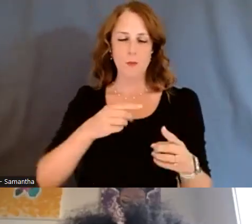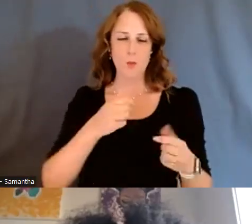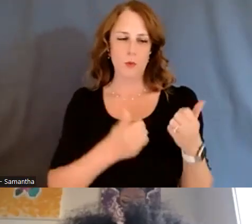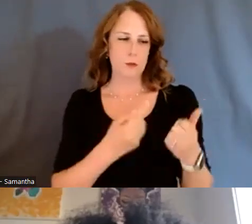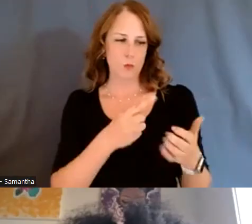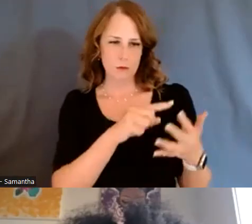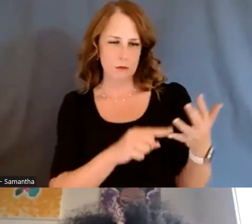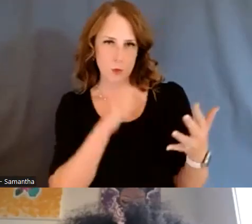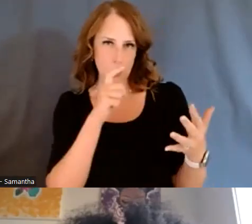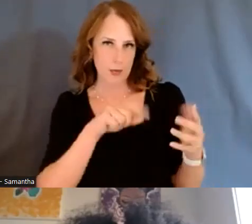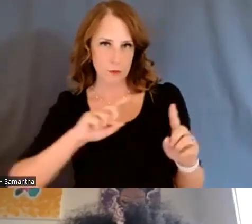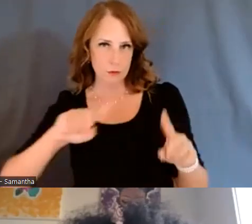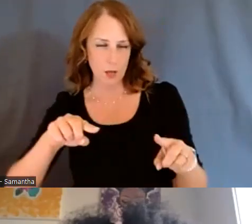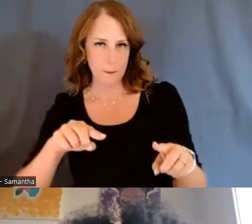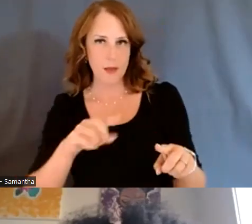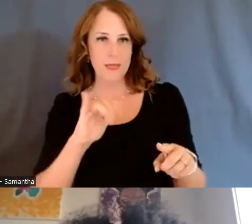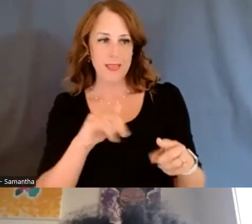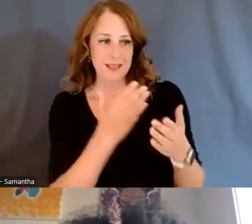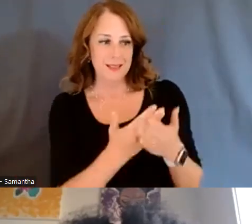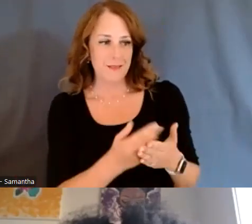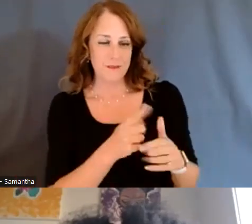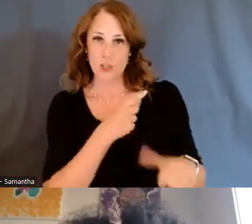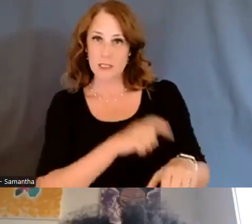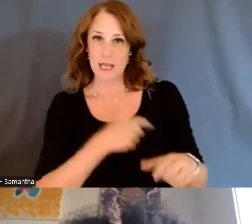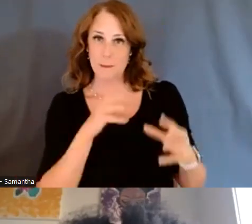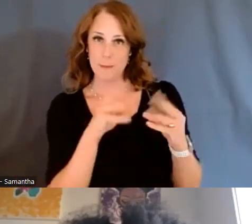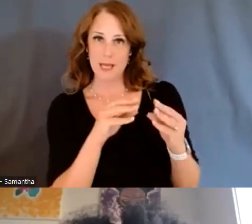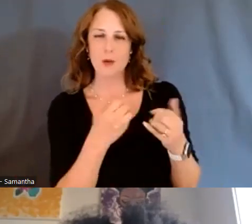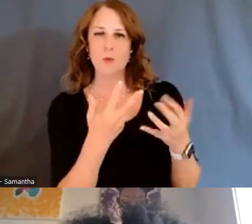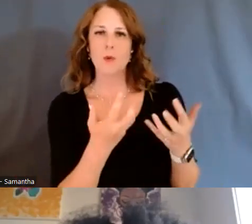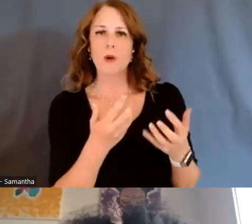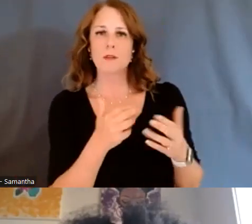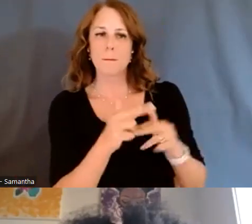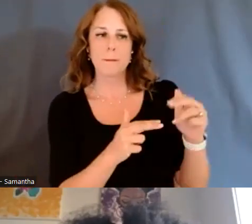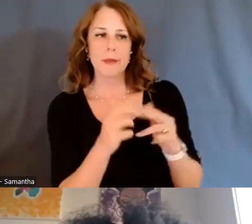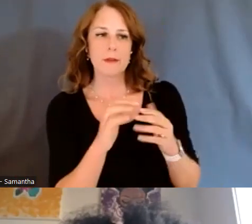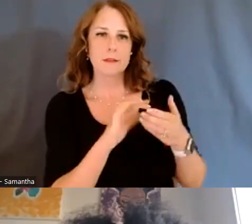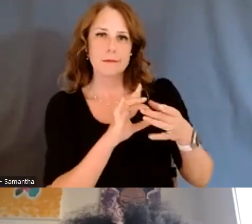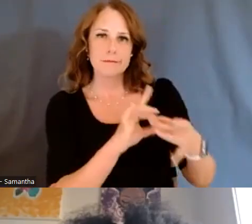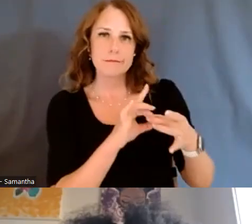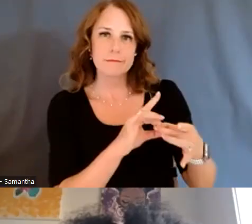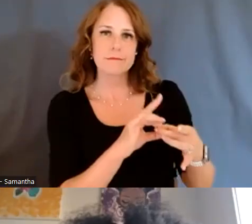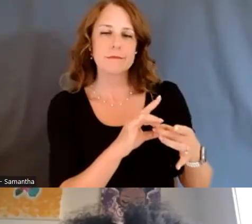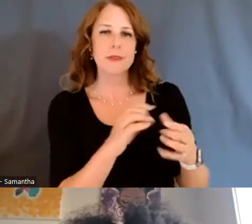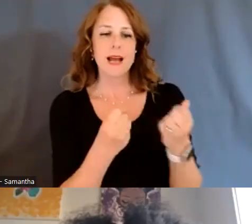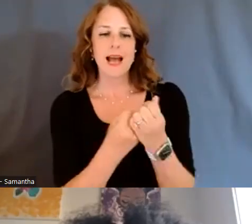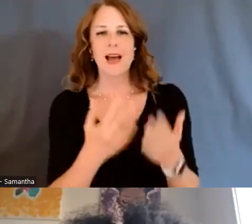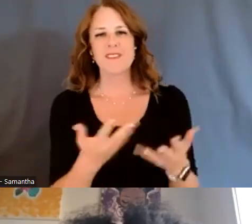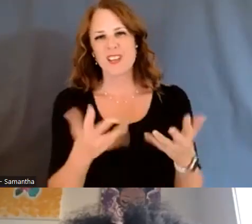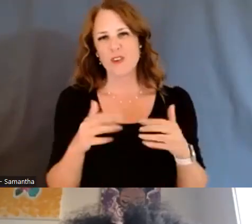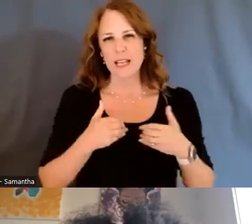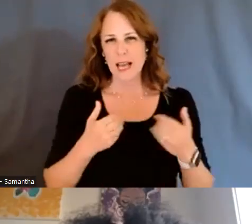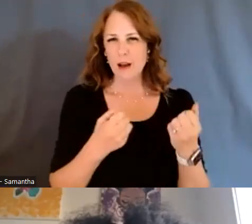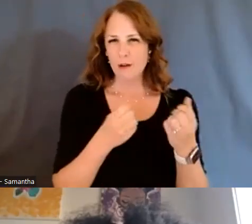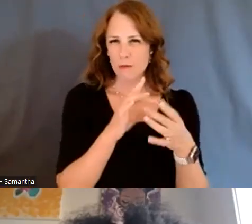case the first time that we meet, because we're trying to build that rapport that the advocate probably already has,